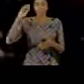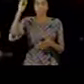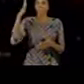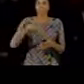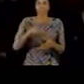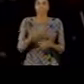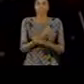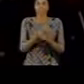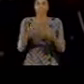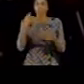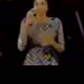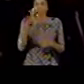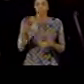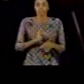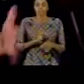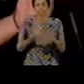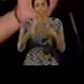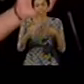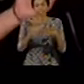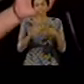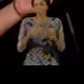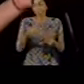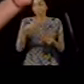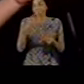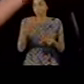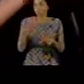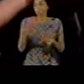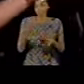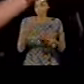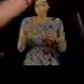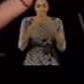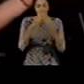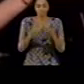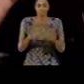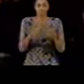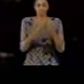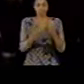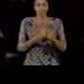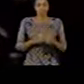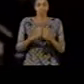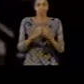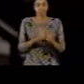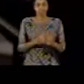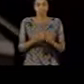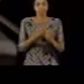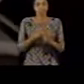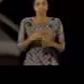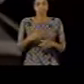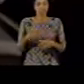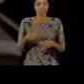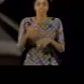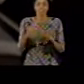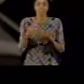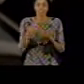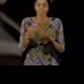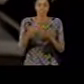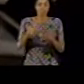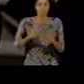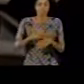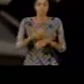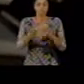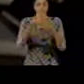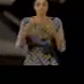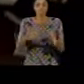whom shall I fear? And so as we join together in worship, let's remember that we're coming to our rock, Jesus. We're going to hide